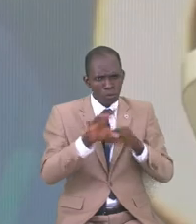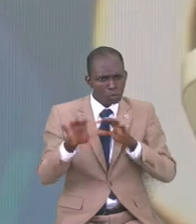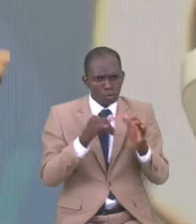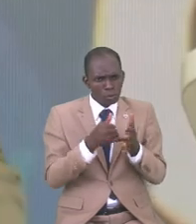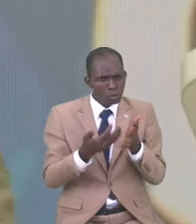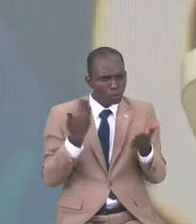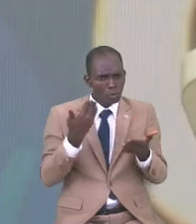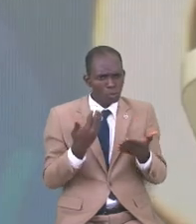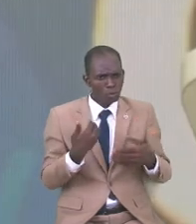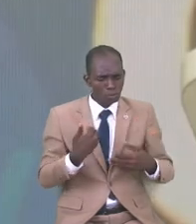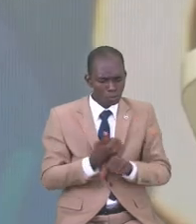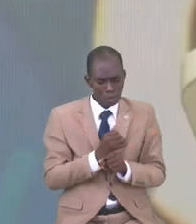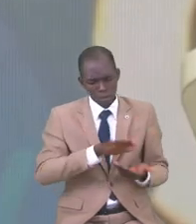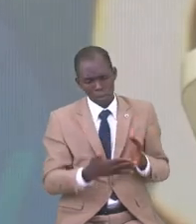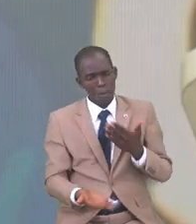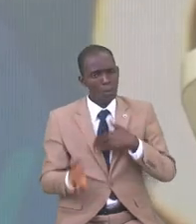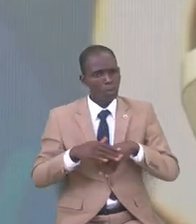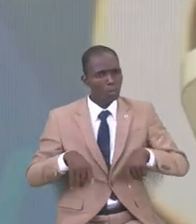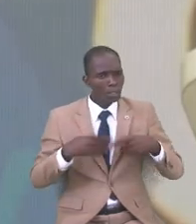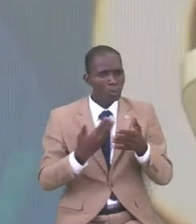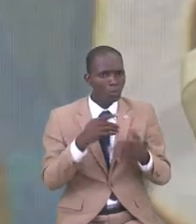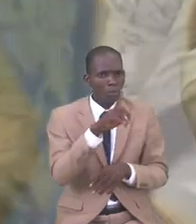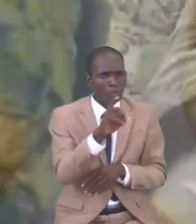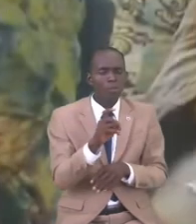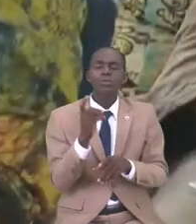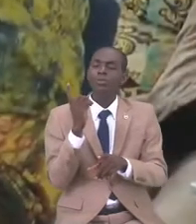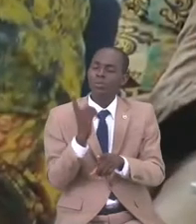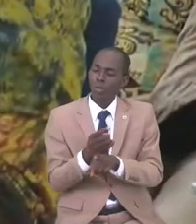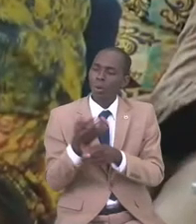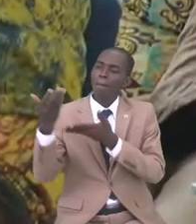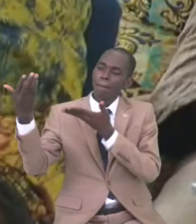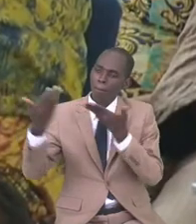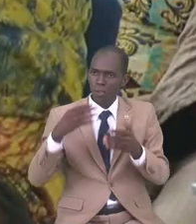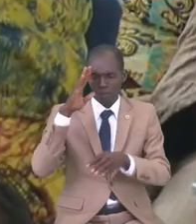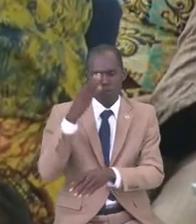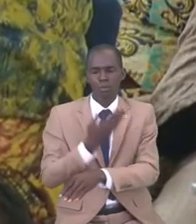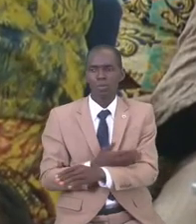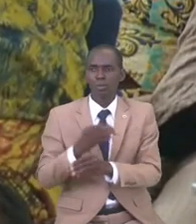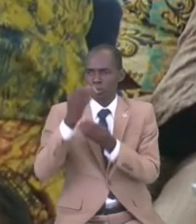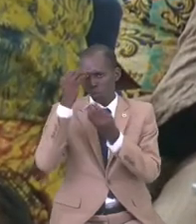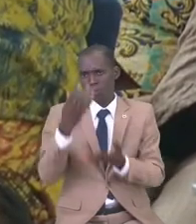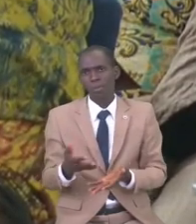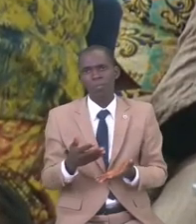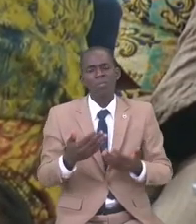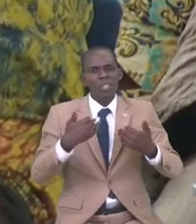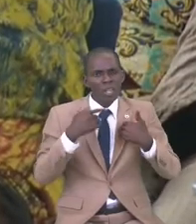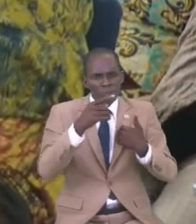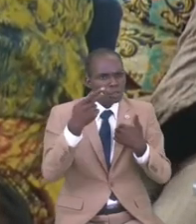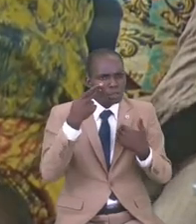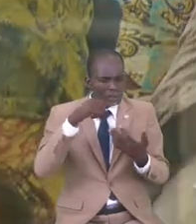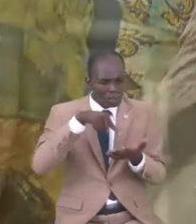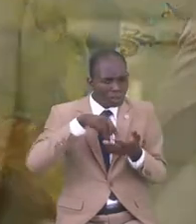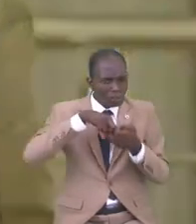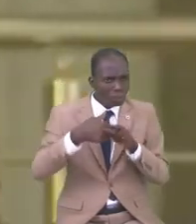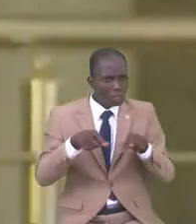time? Give me thy son. Have you ever seen any trouble like this before? Now you